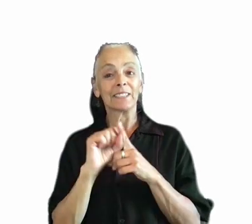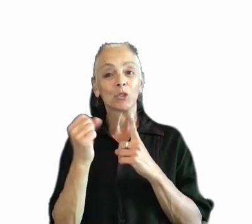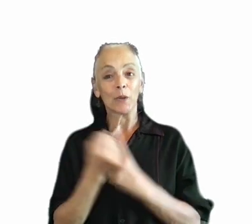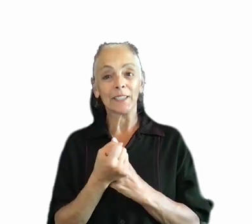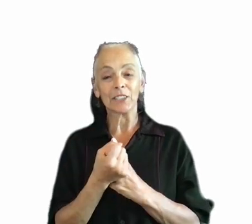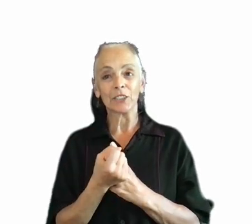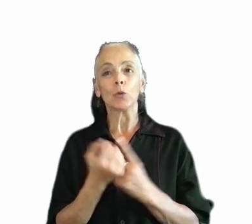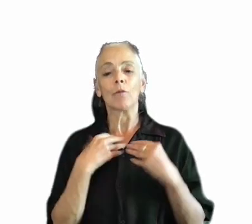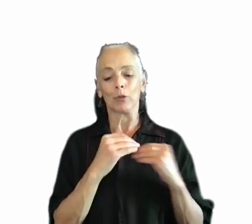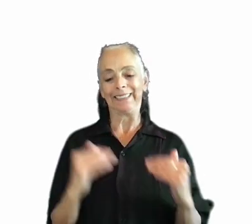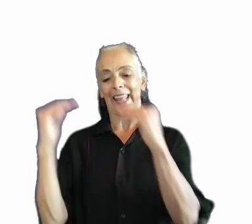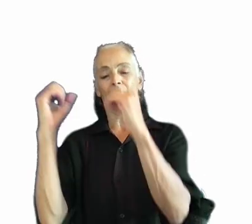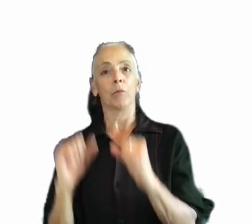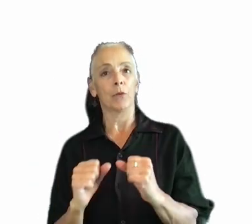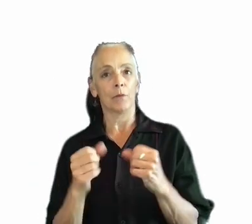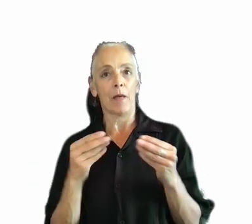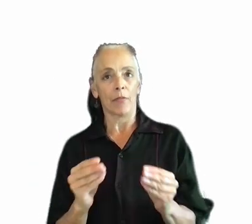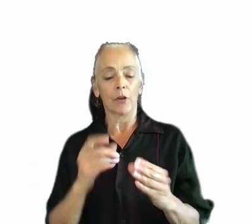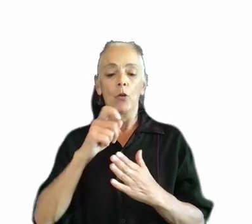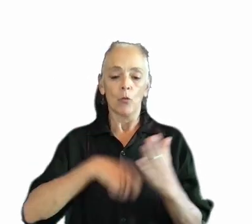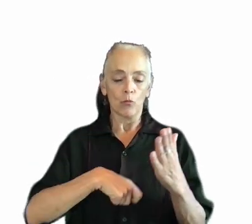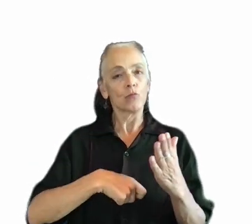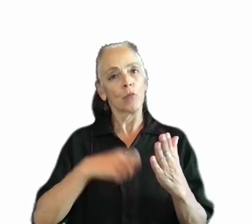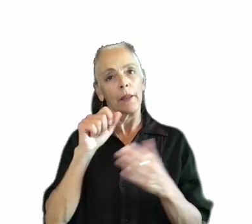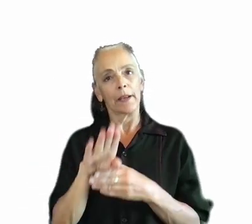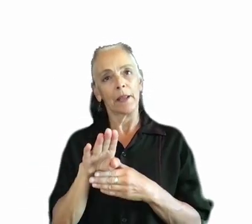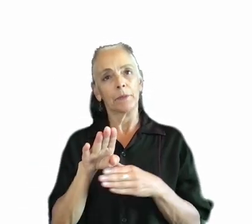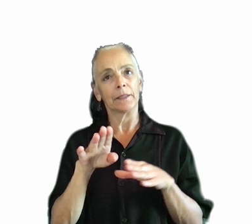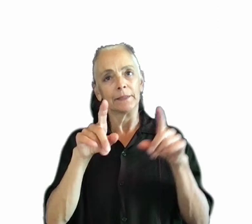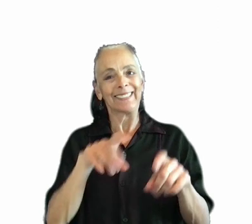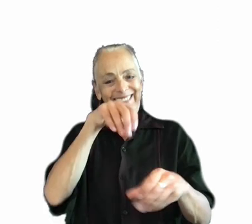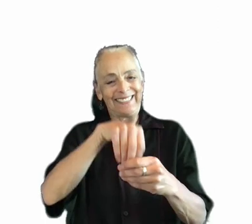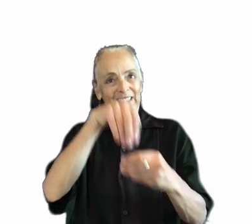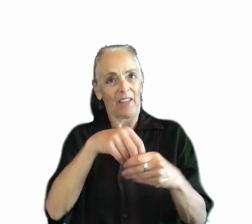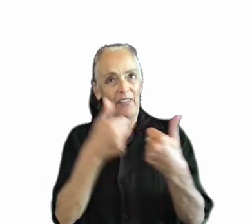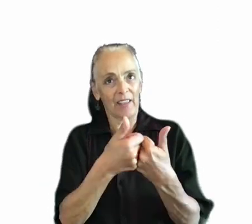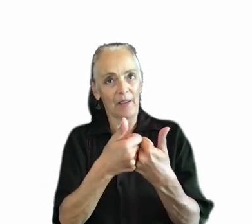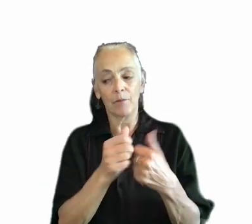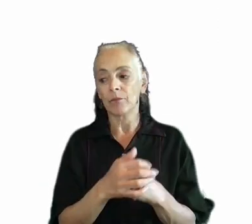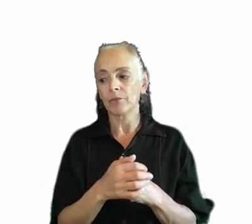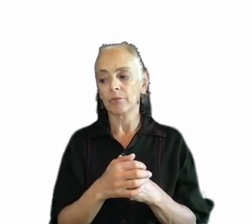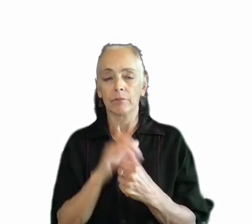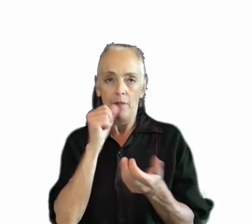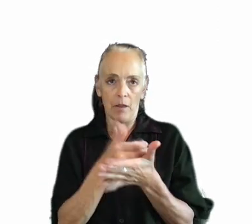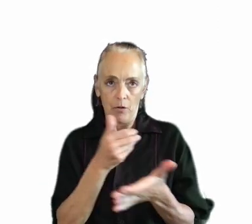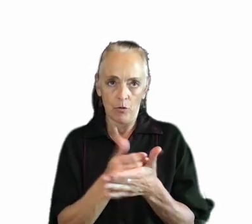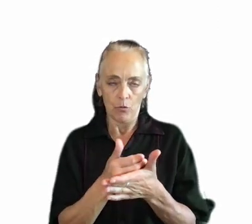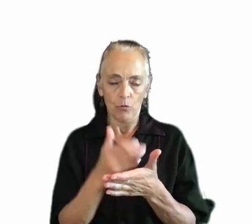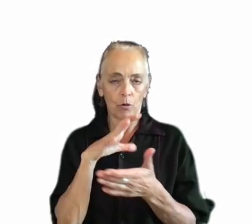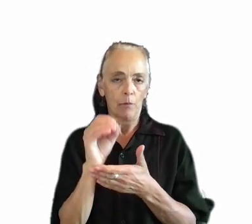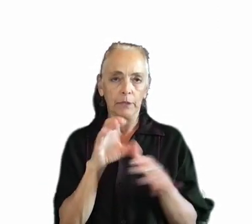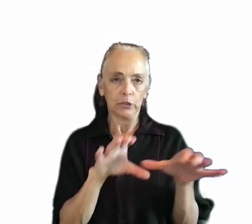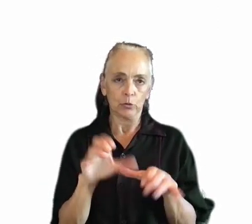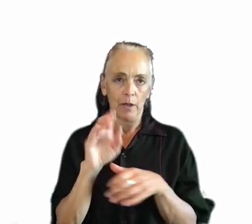scalable method such as simply running an a b test inside of your game and certainly this isn't news companies have been doing a b